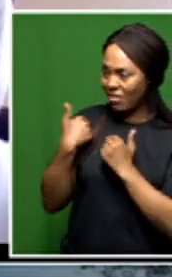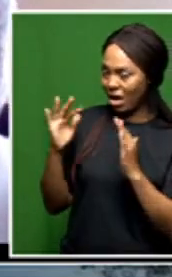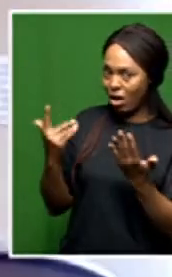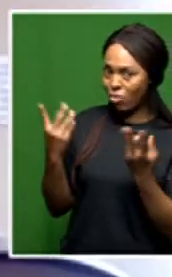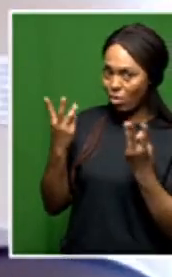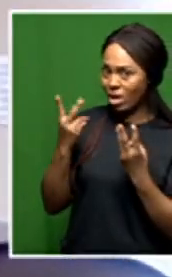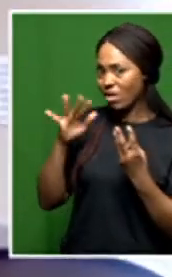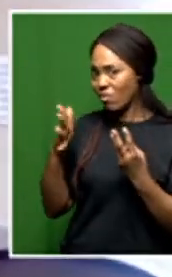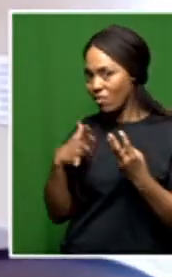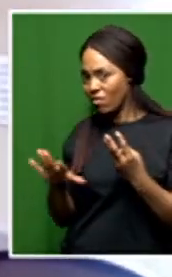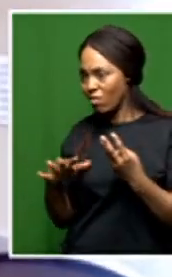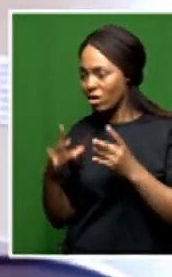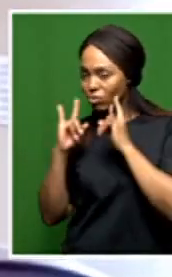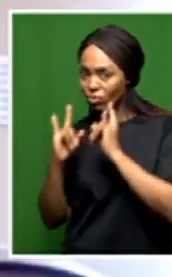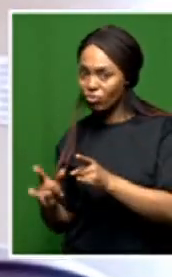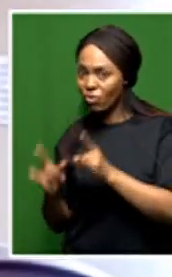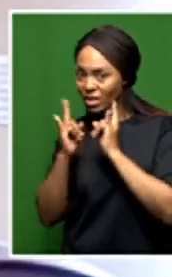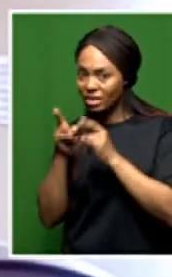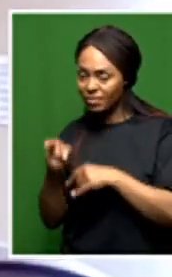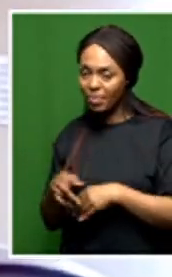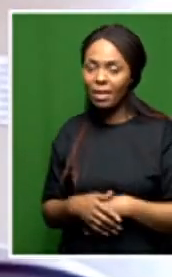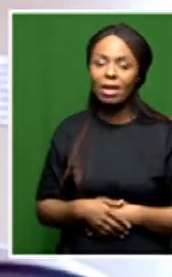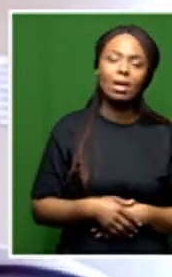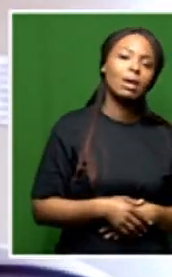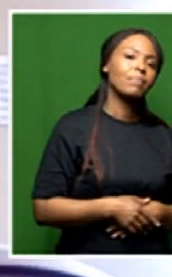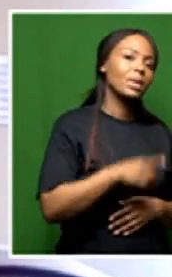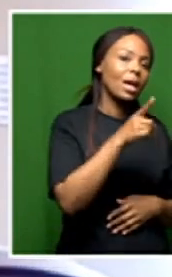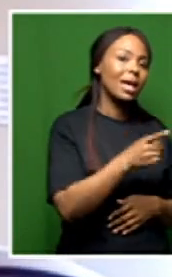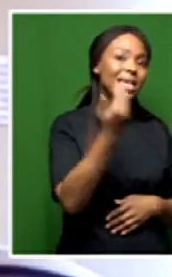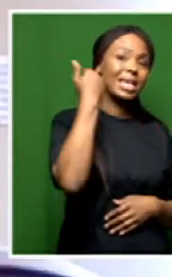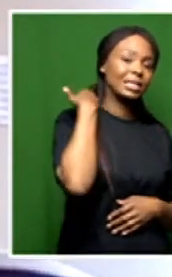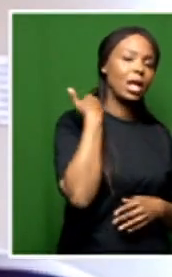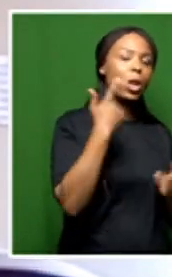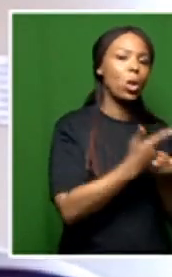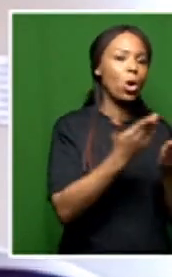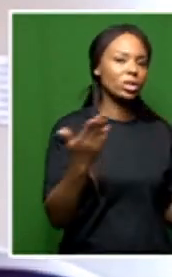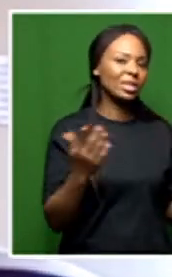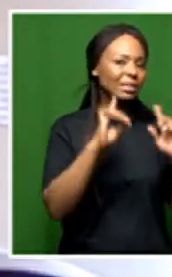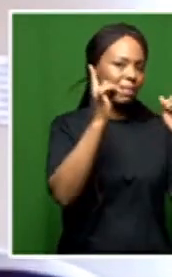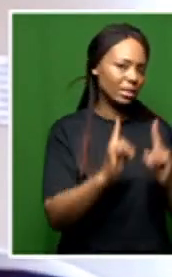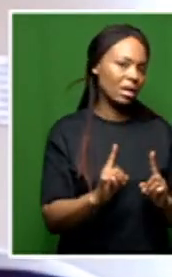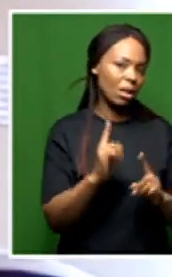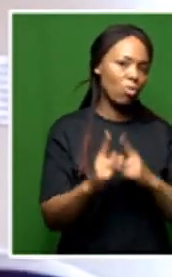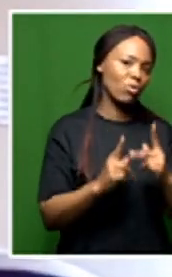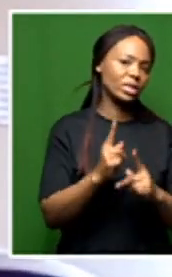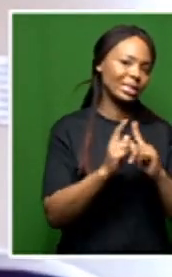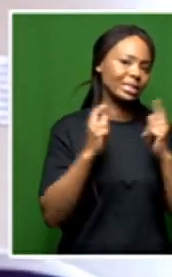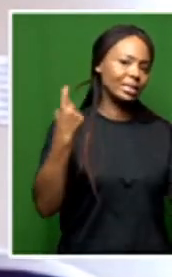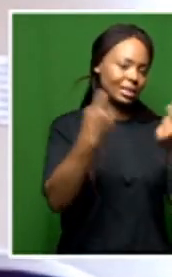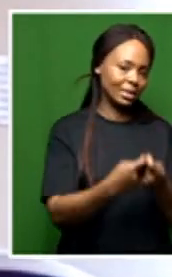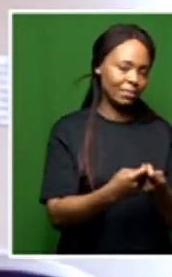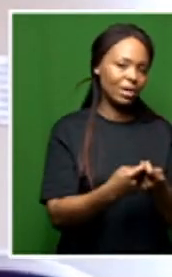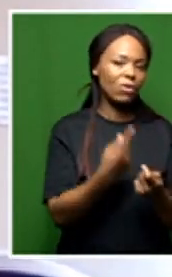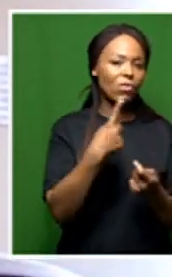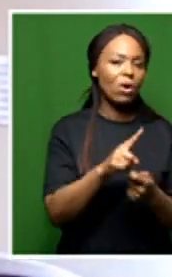So yesterday, we just launched a special operations ranger team and operations room for